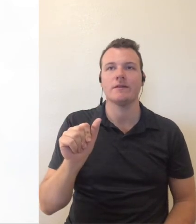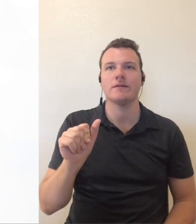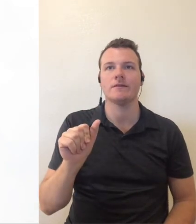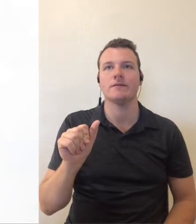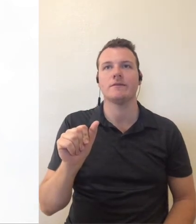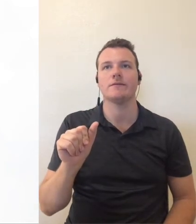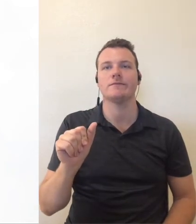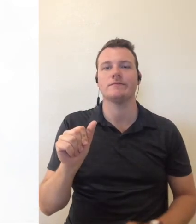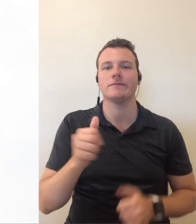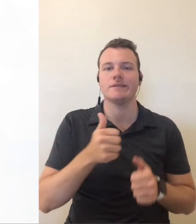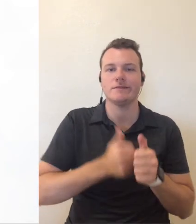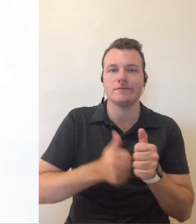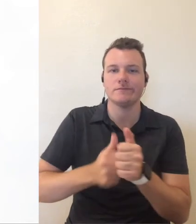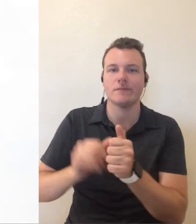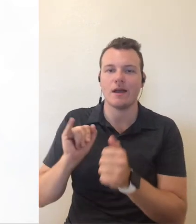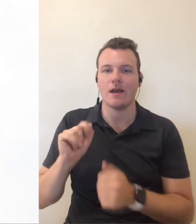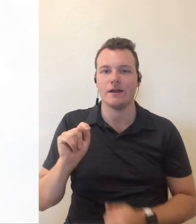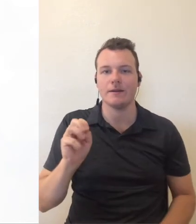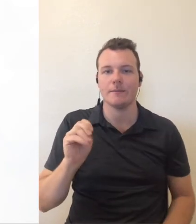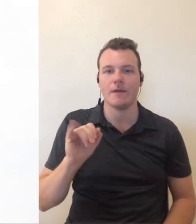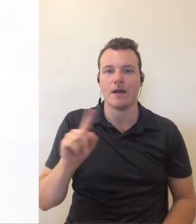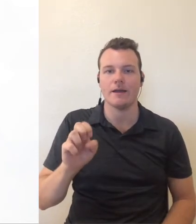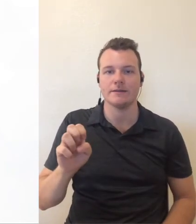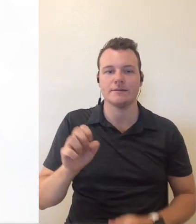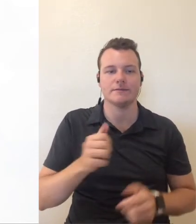you will, or itemize their devices.